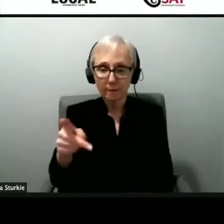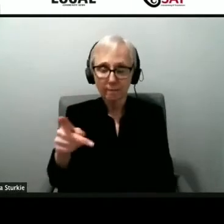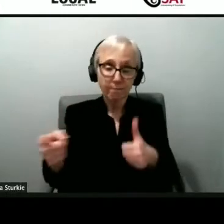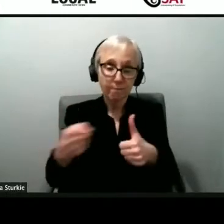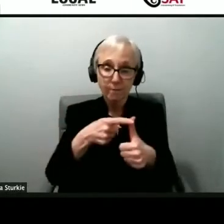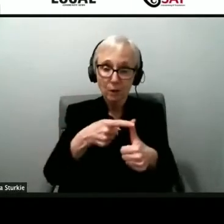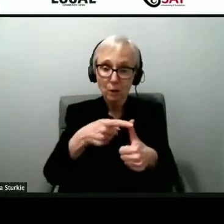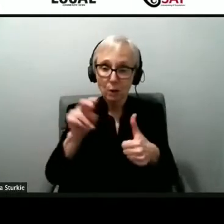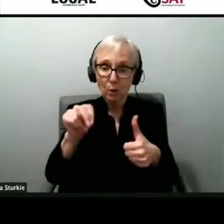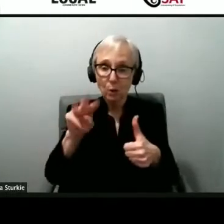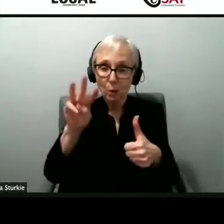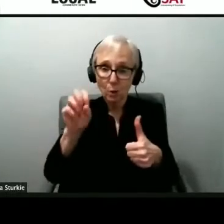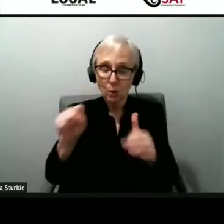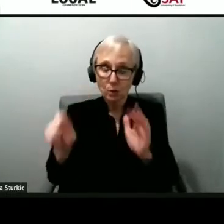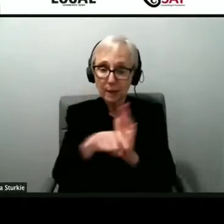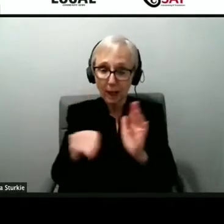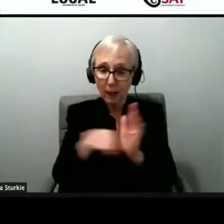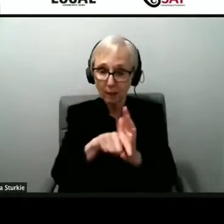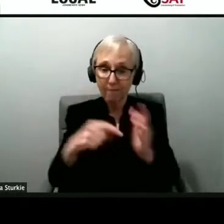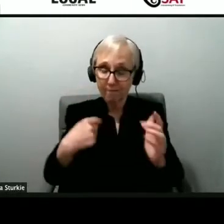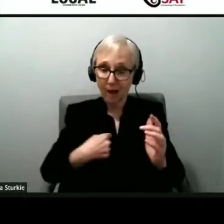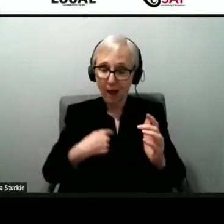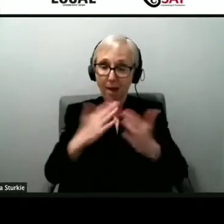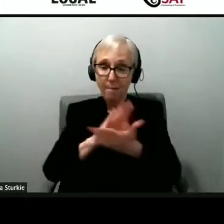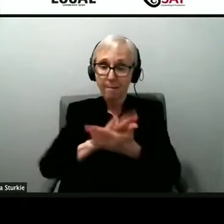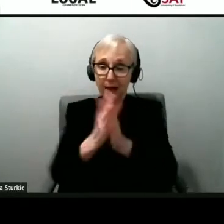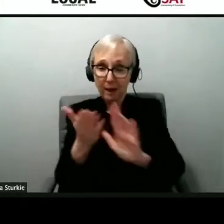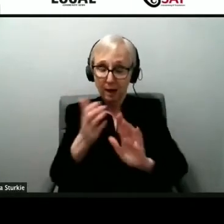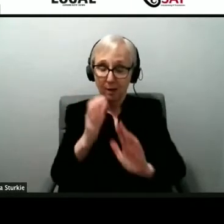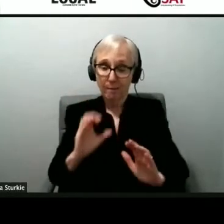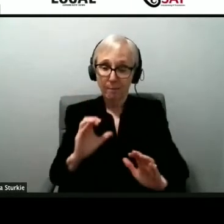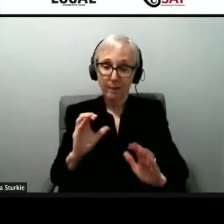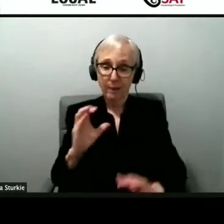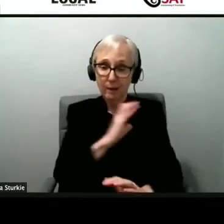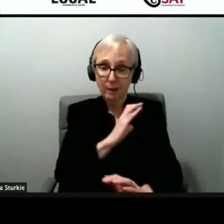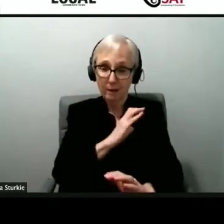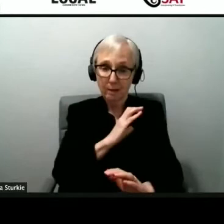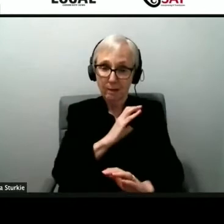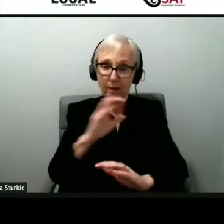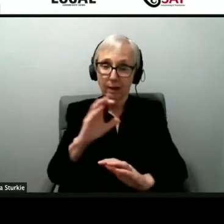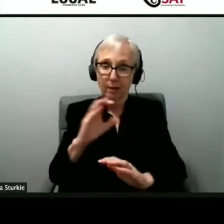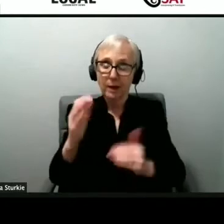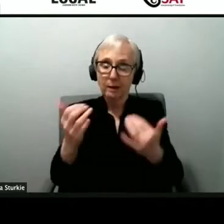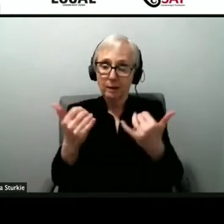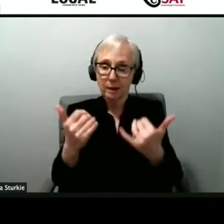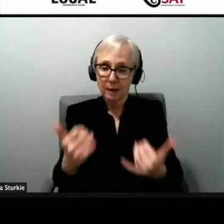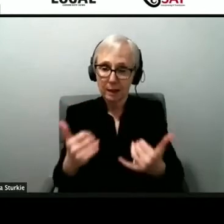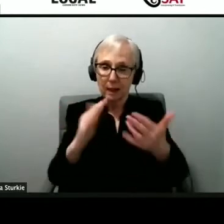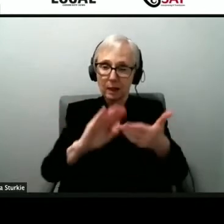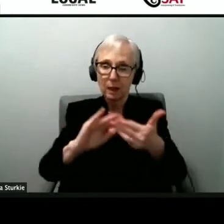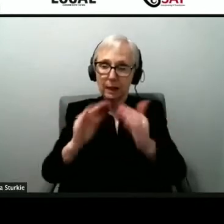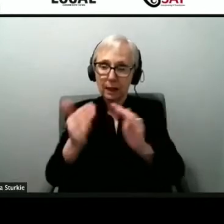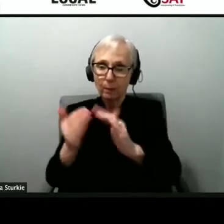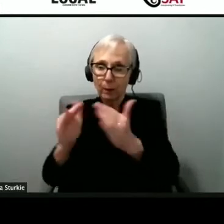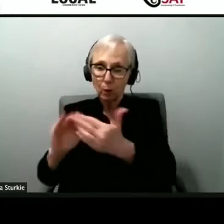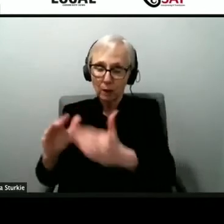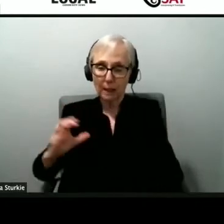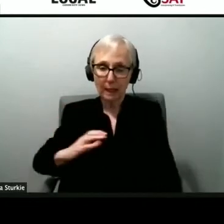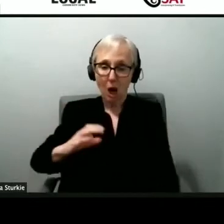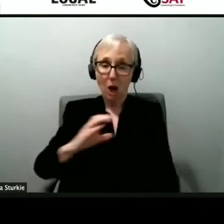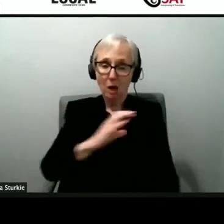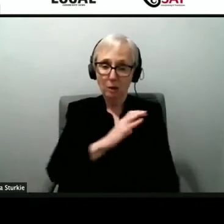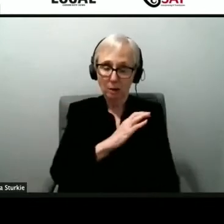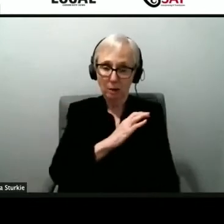First of all, news alert. If I become the council person, the neighborhood roundtable is going to be called now the Community Congress. The